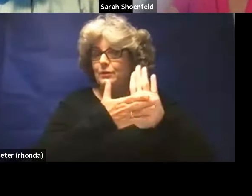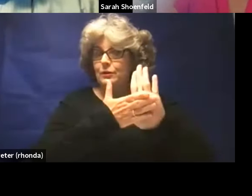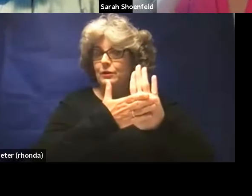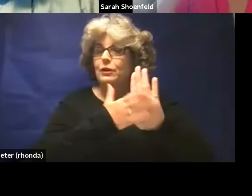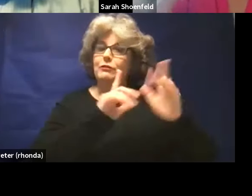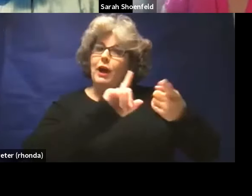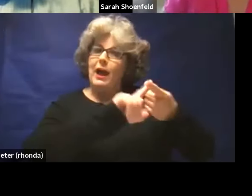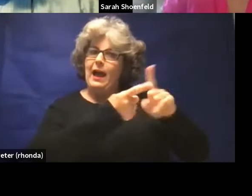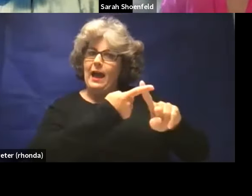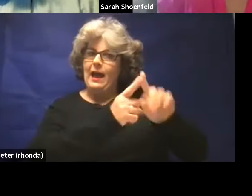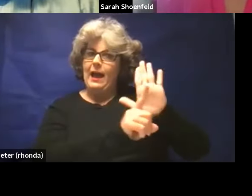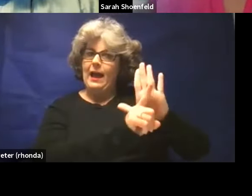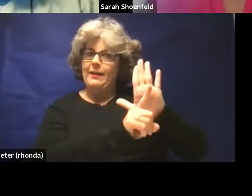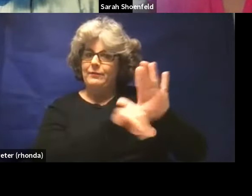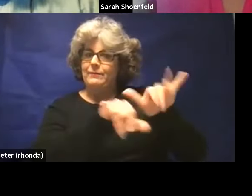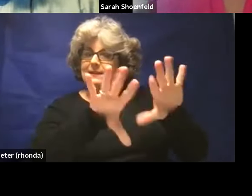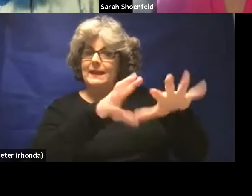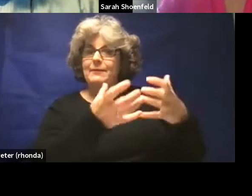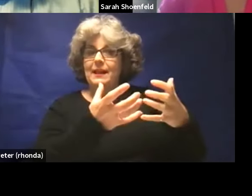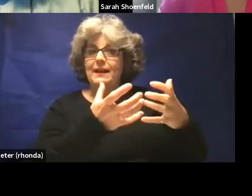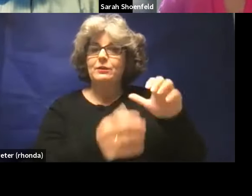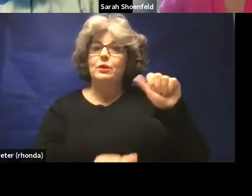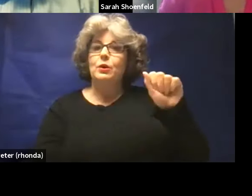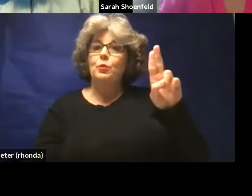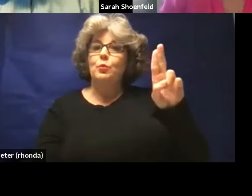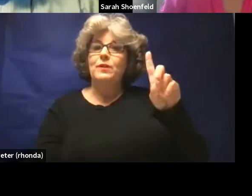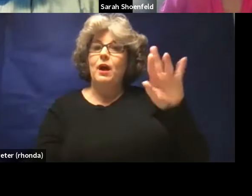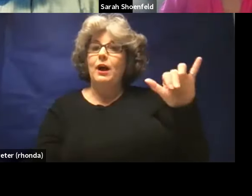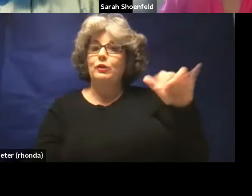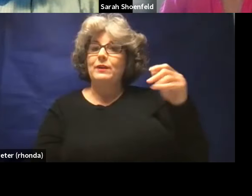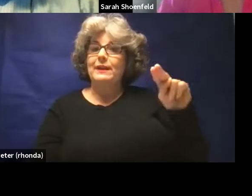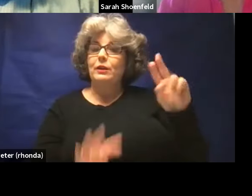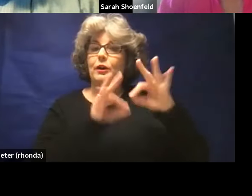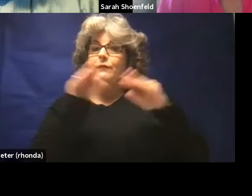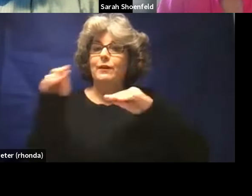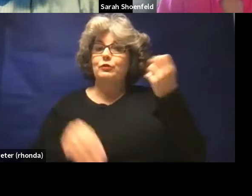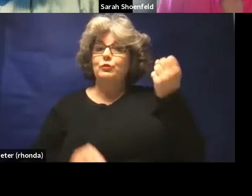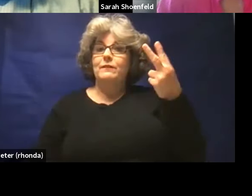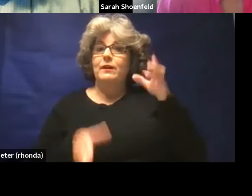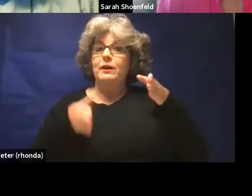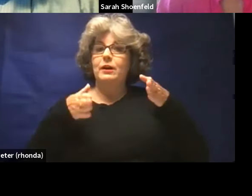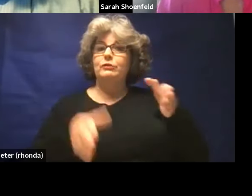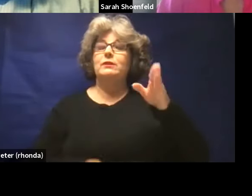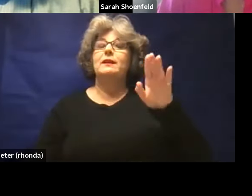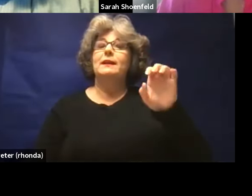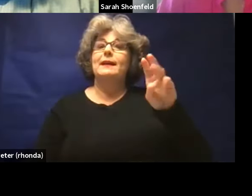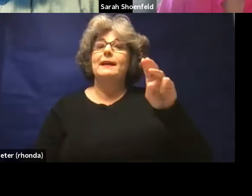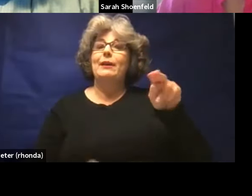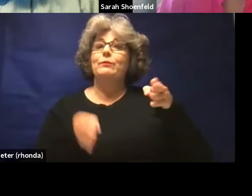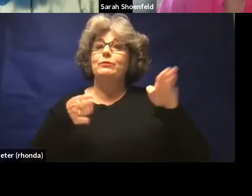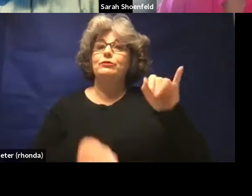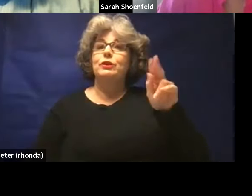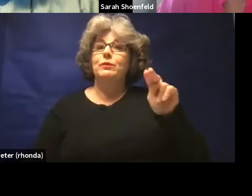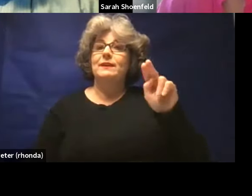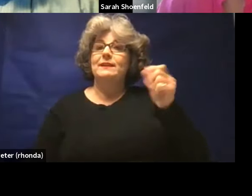a friend of, and in the same class with Audrey Hinton. Her family moved to the 1200 block of Ingraham Street in